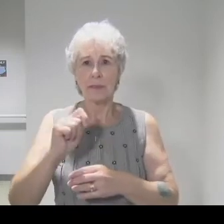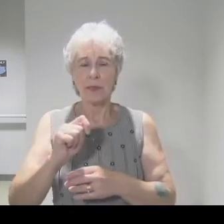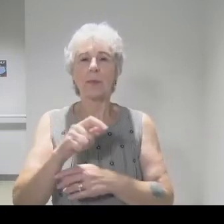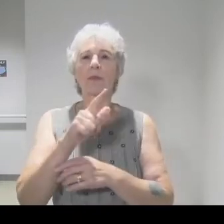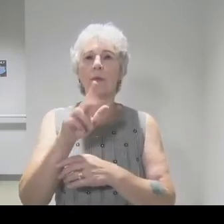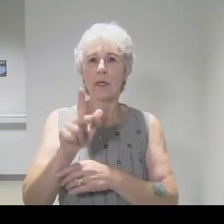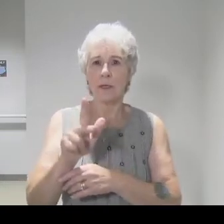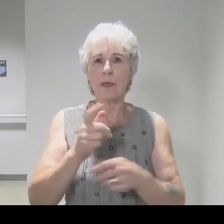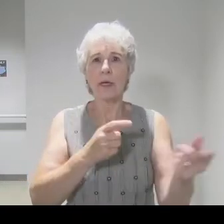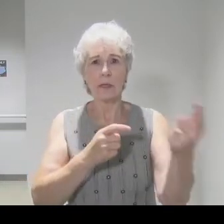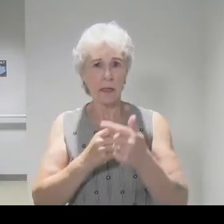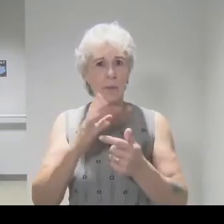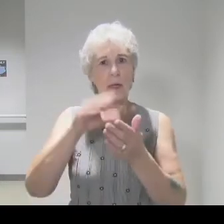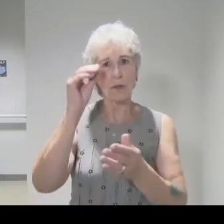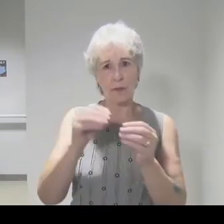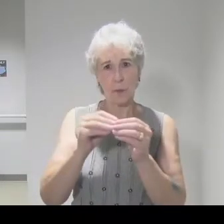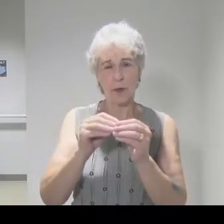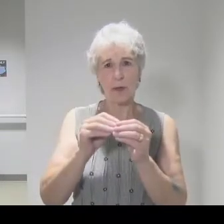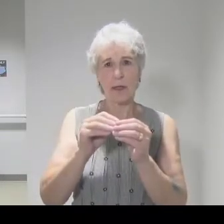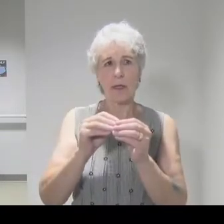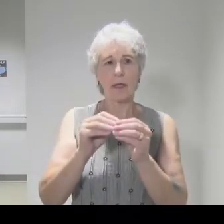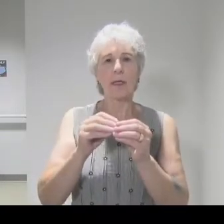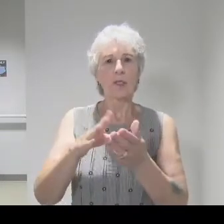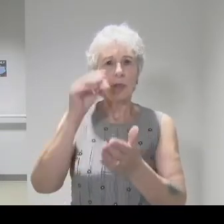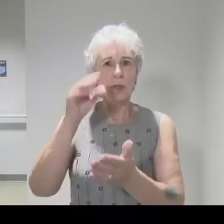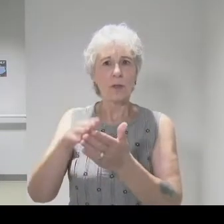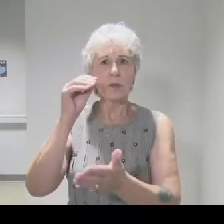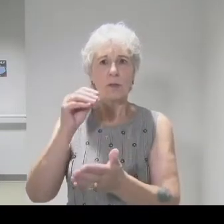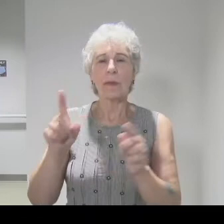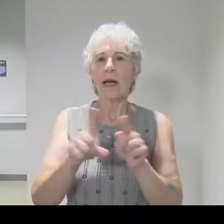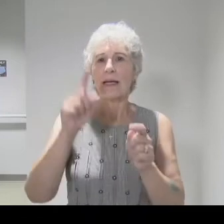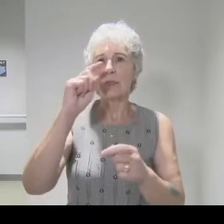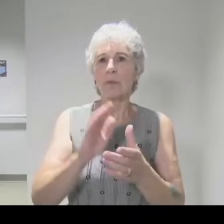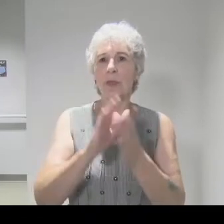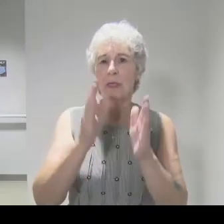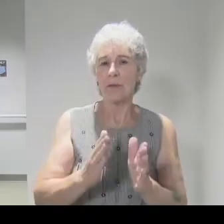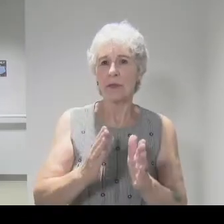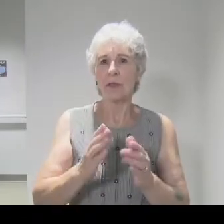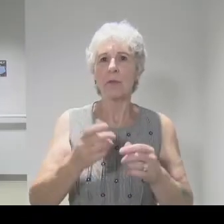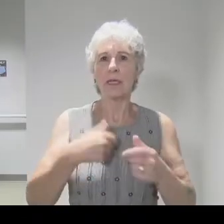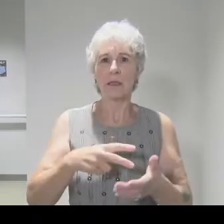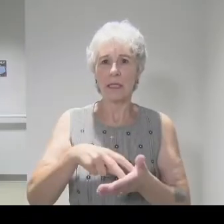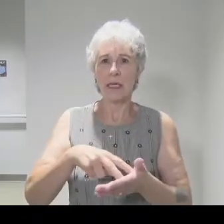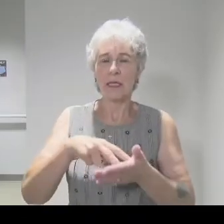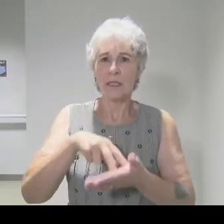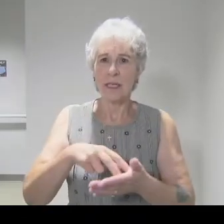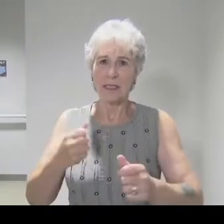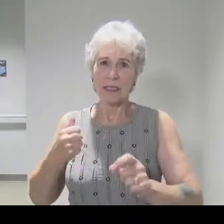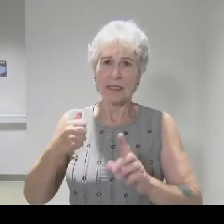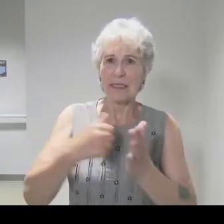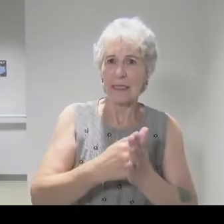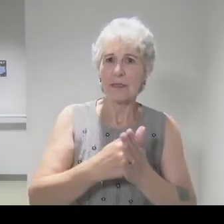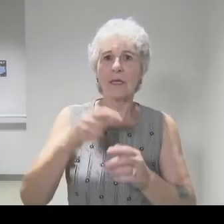and learn more about this so that we can be informed, and as believers, we could take a stand against this evil that is